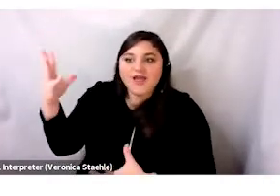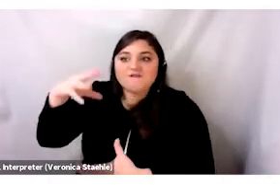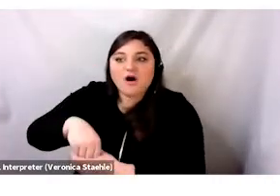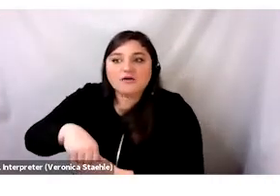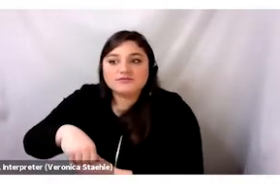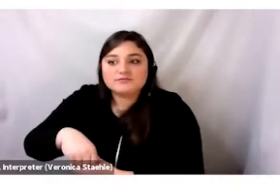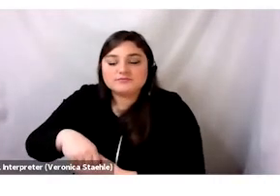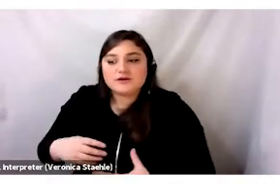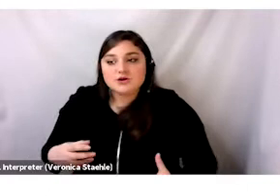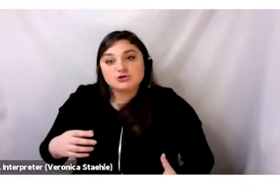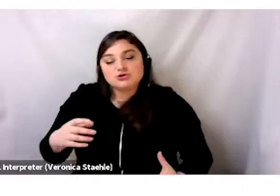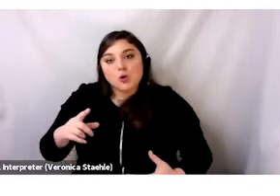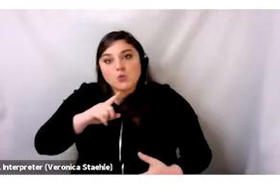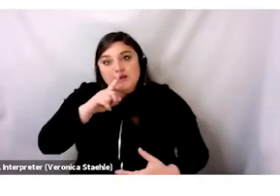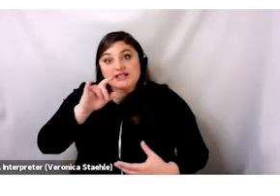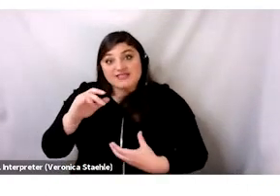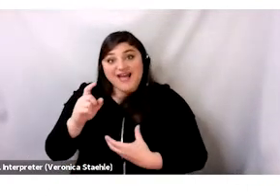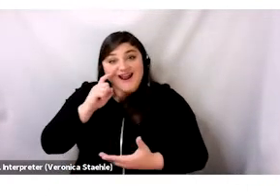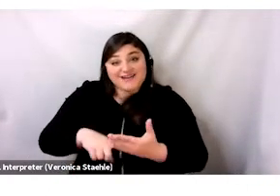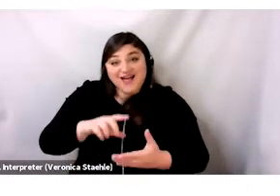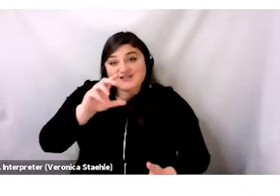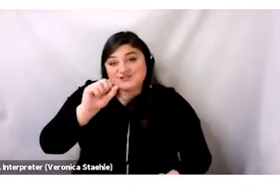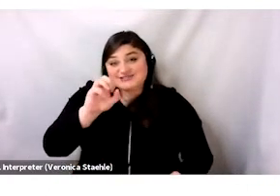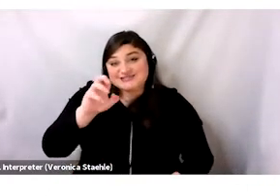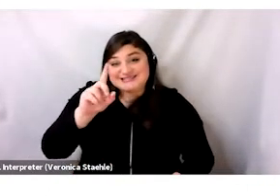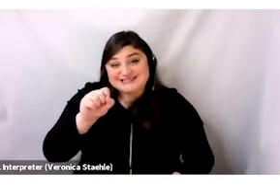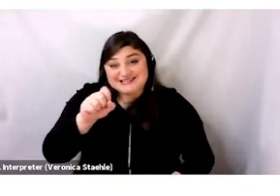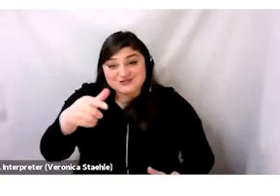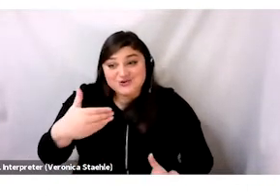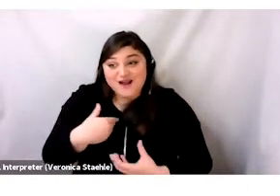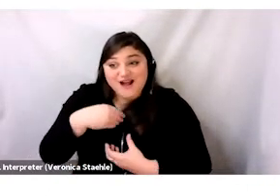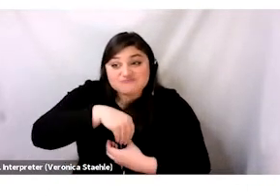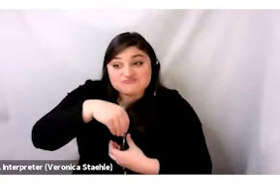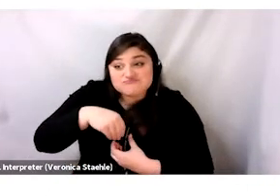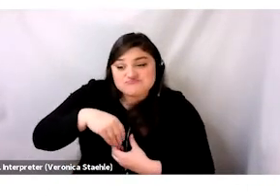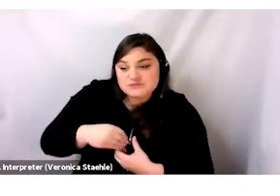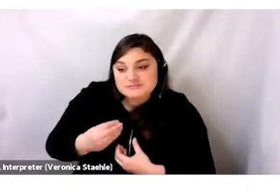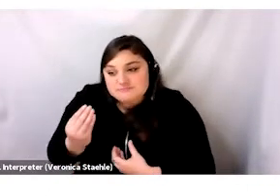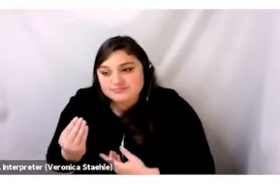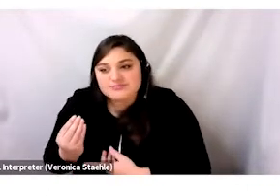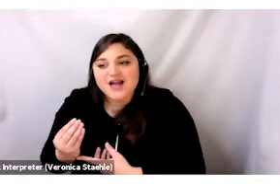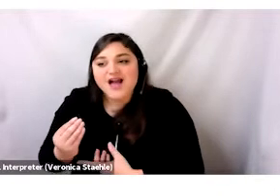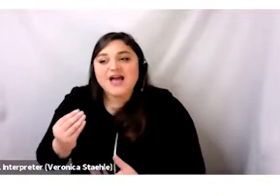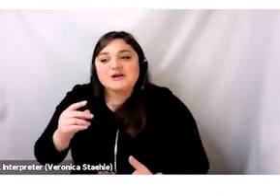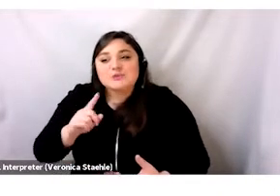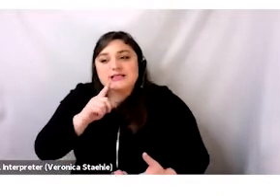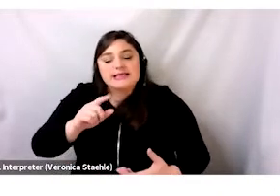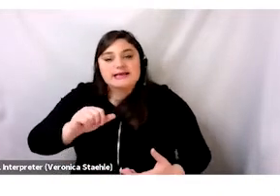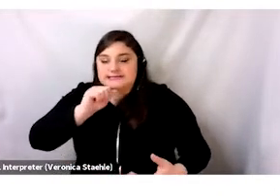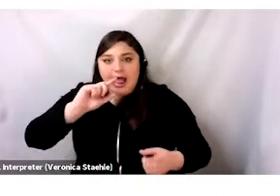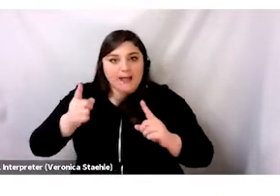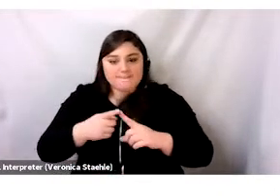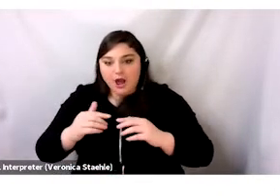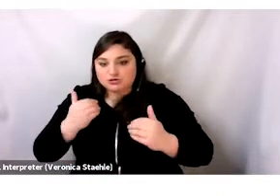eliminating anything. It's really just about um, directing energy and redirecting energy in a way